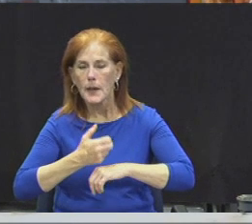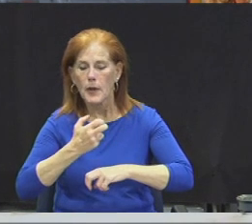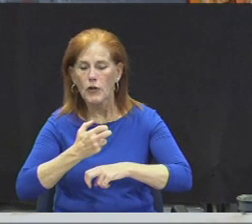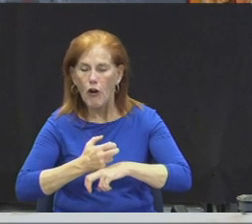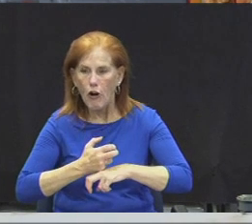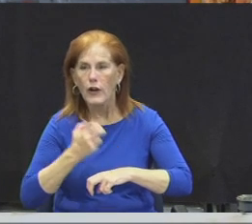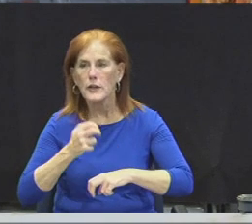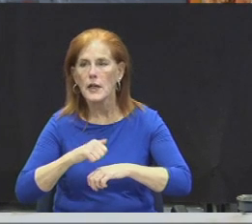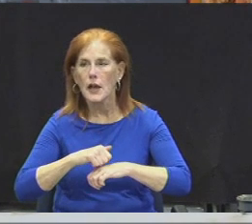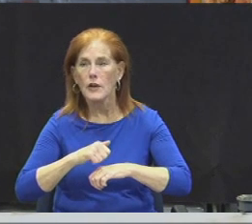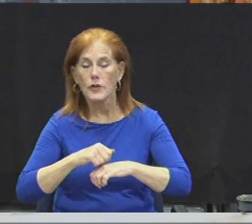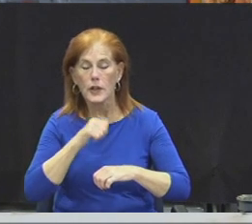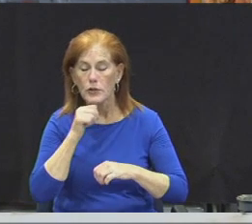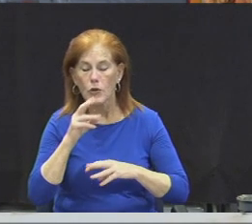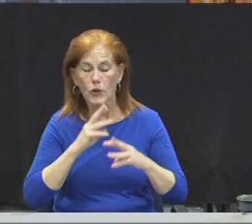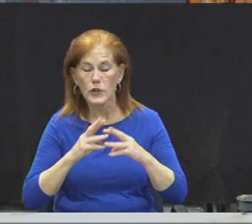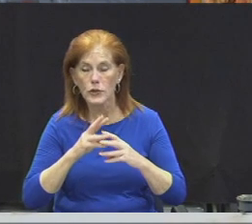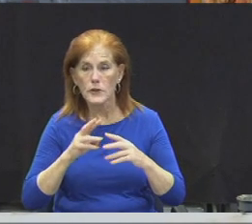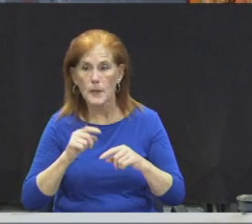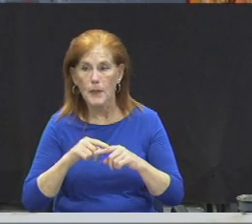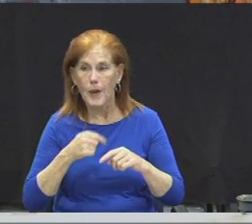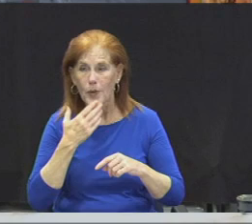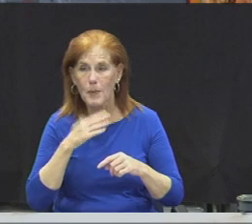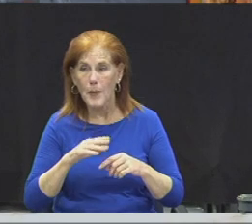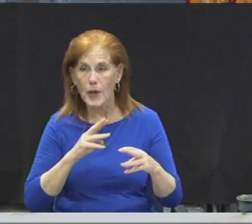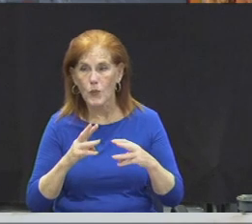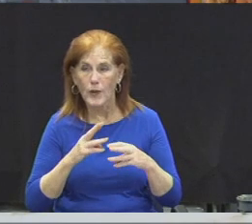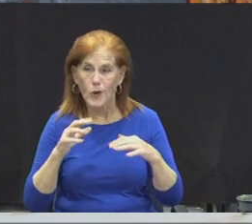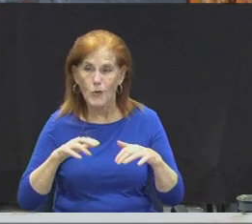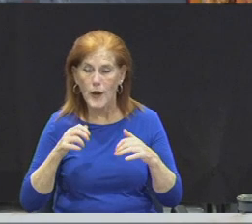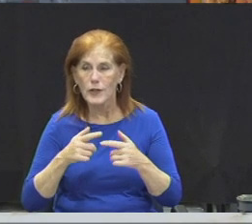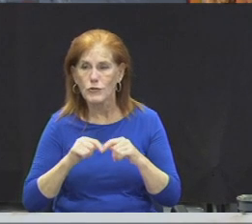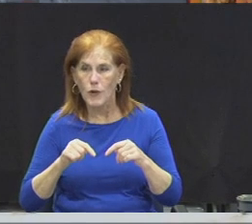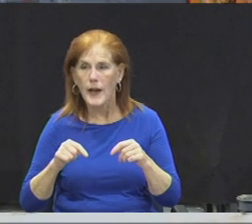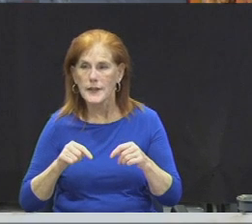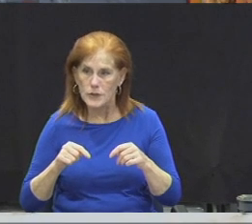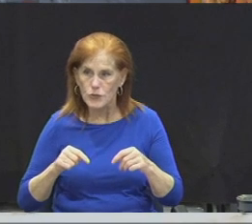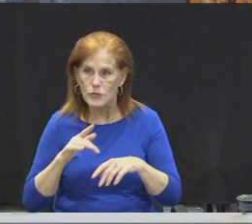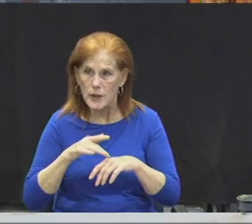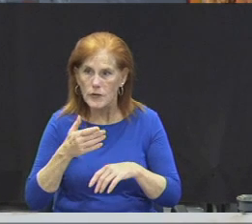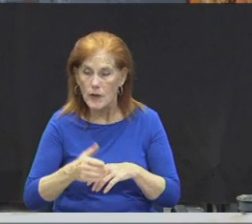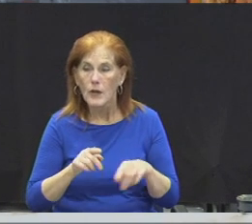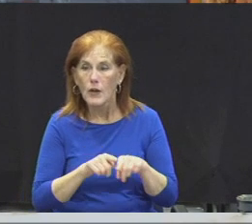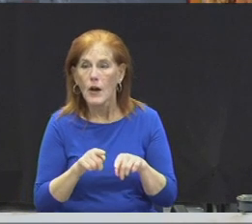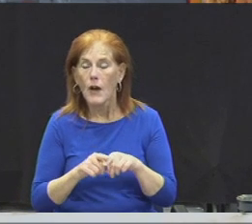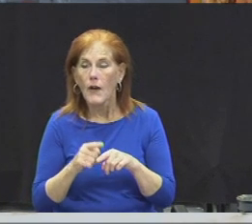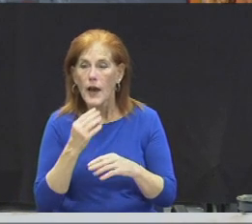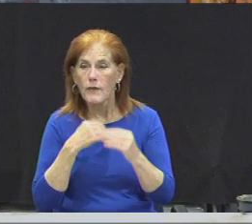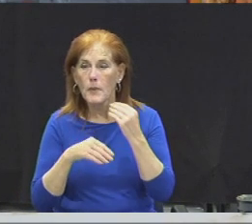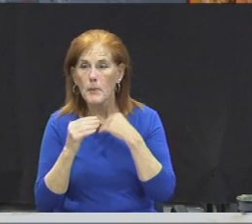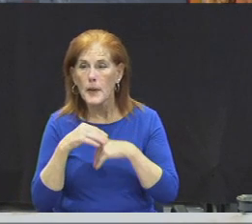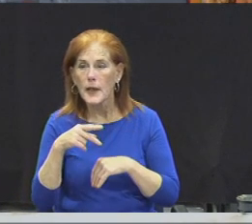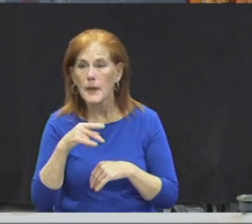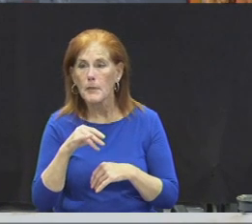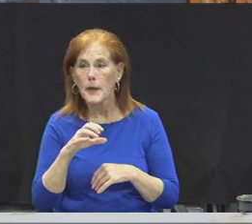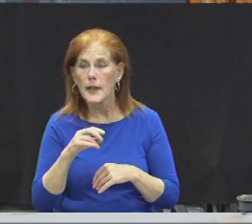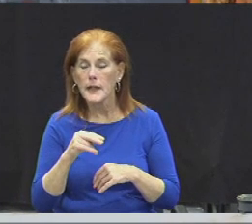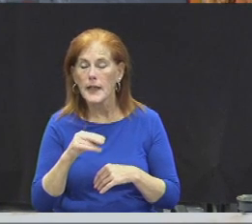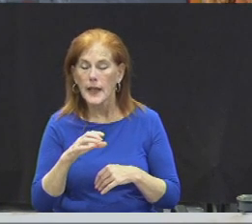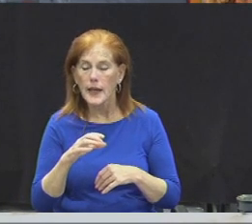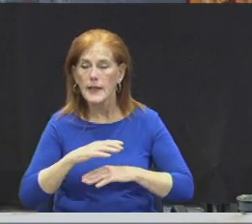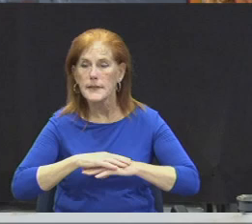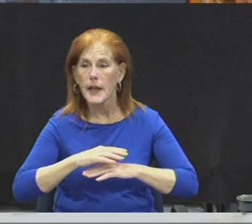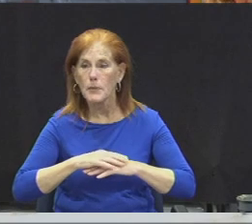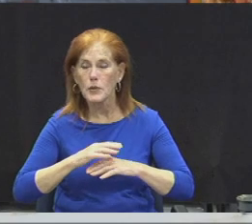there's no concerns about trying to navigate that in inclement weather. We also have picnic tables with ADA compliant